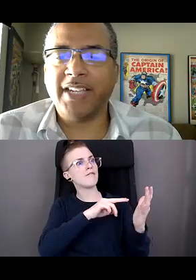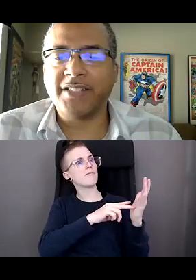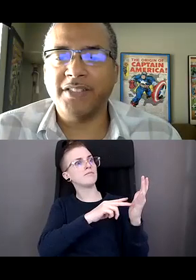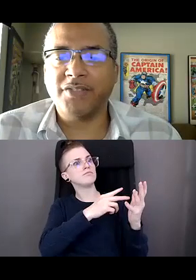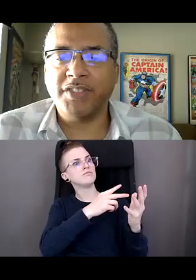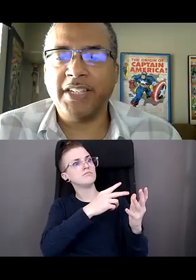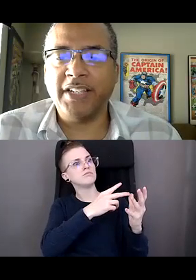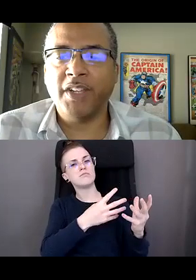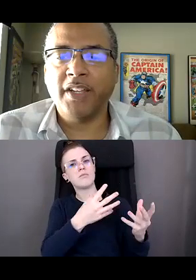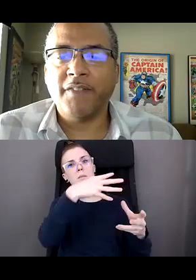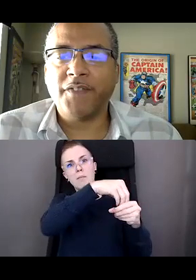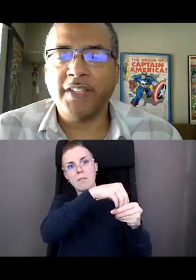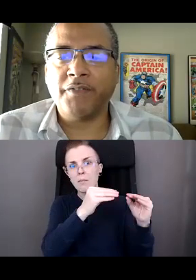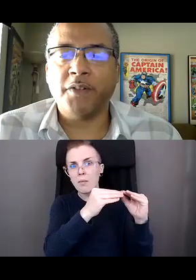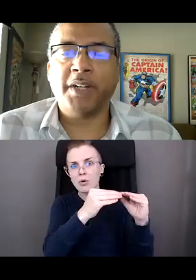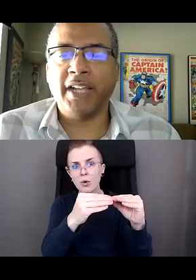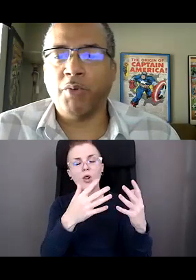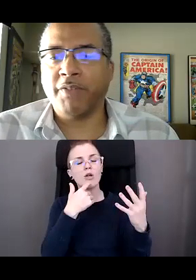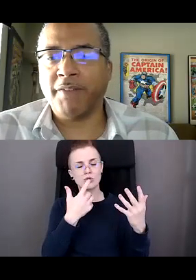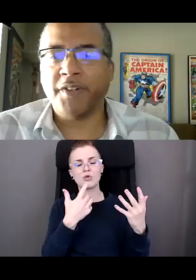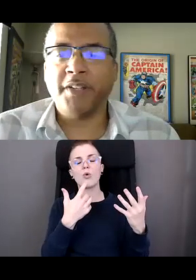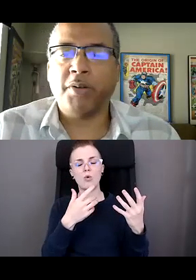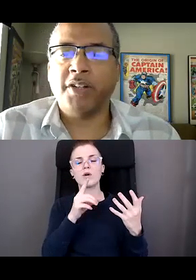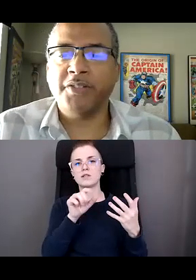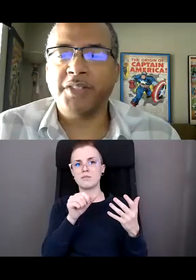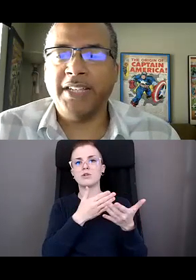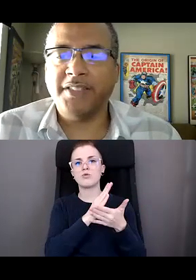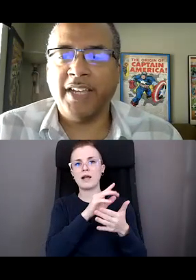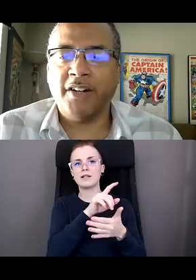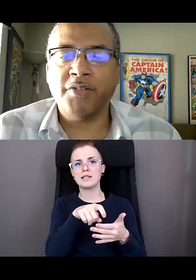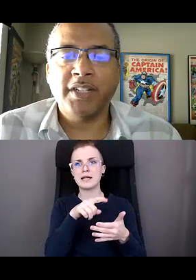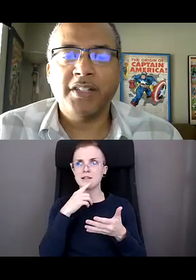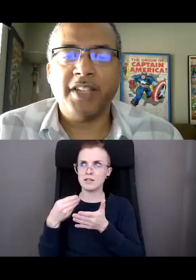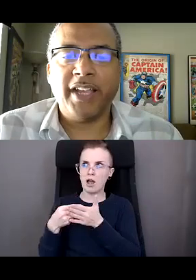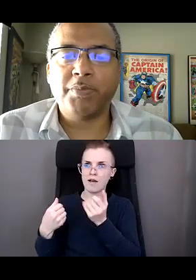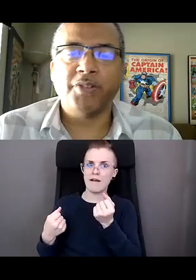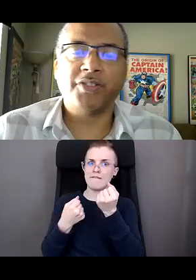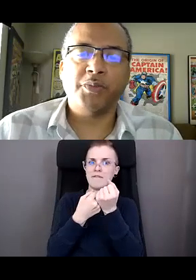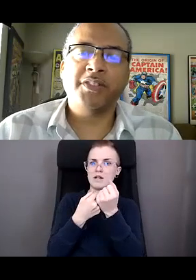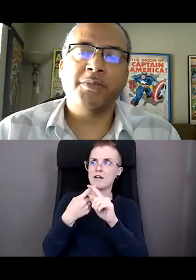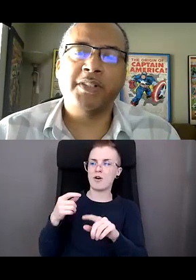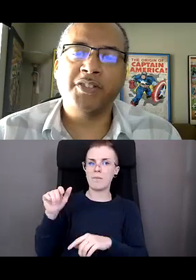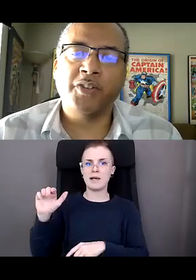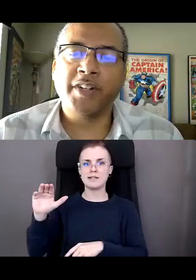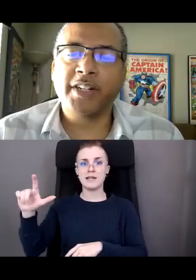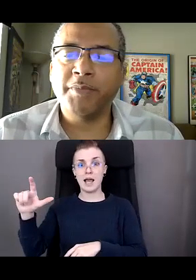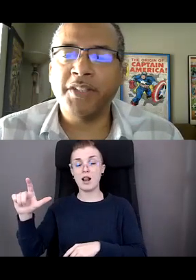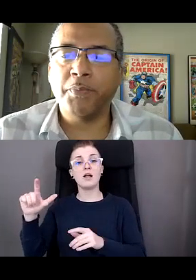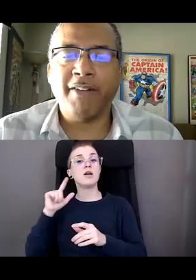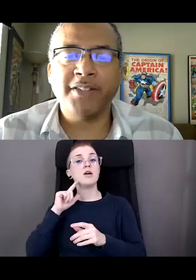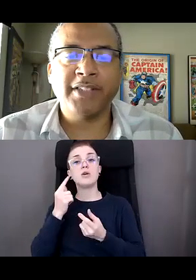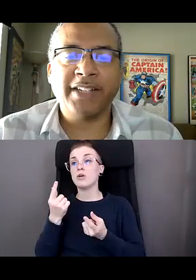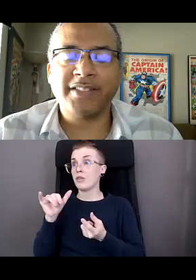Rights Texas received funding from, again, one of our funding partners, ACL, to help persons with disabilities overcome